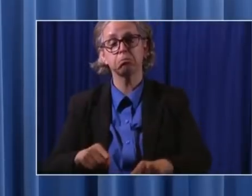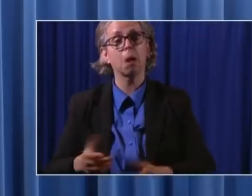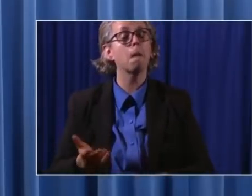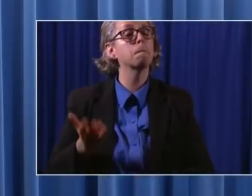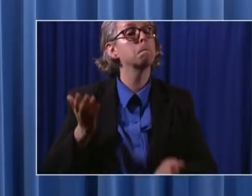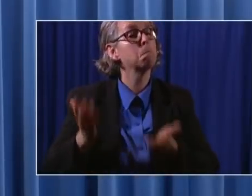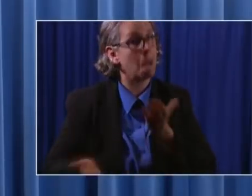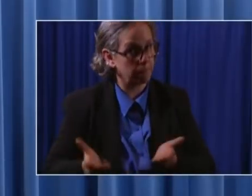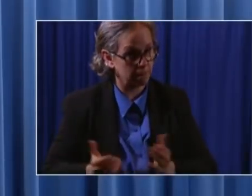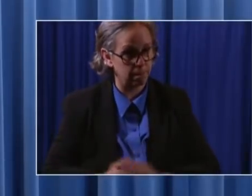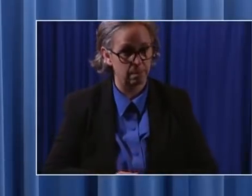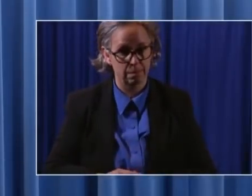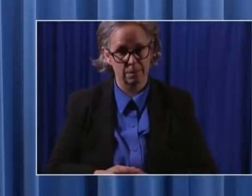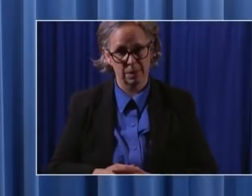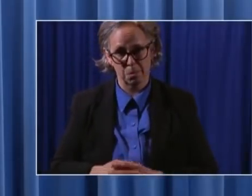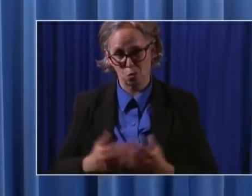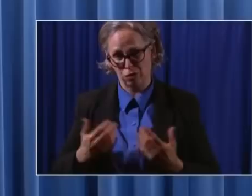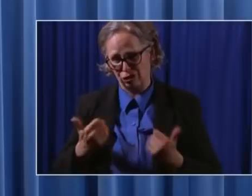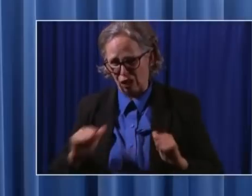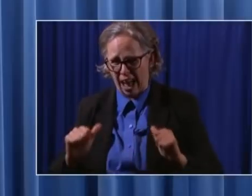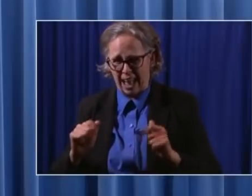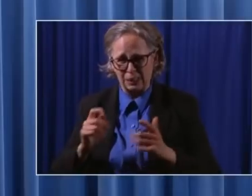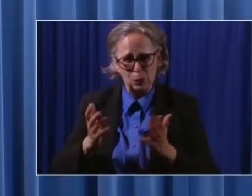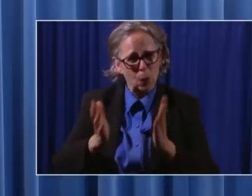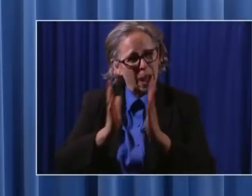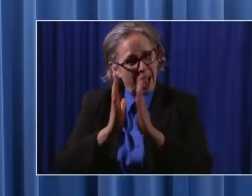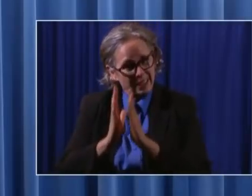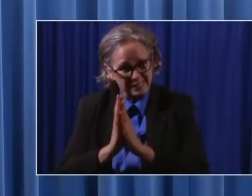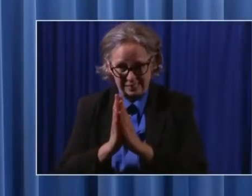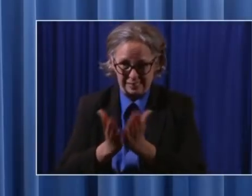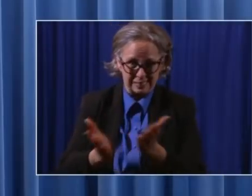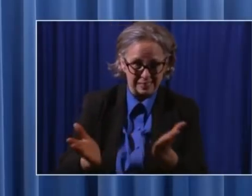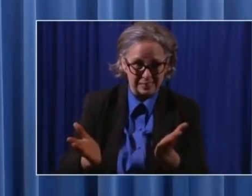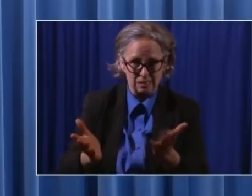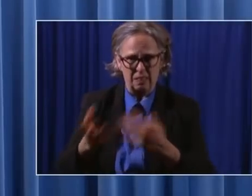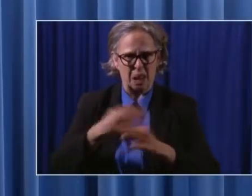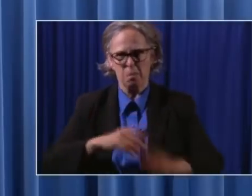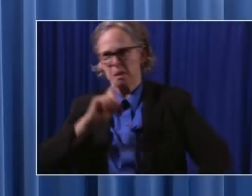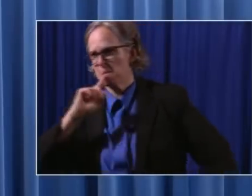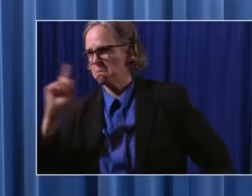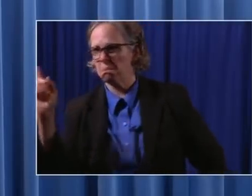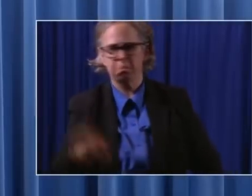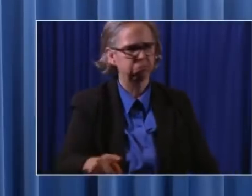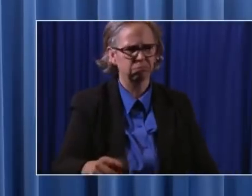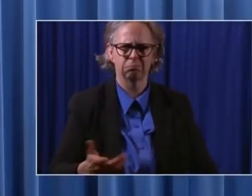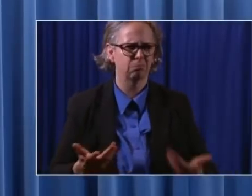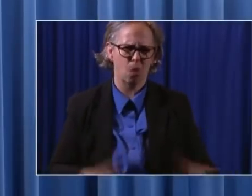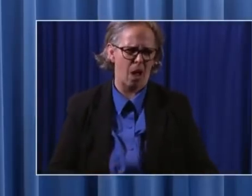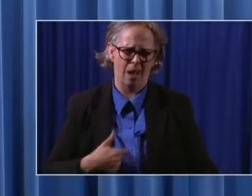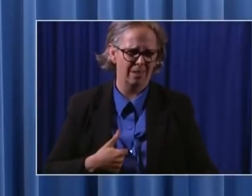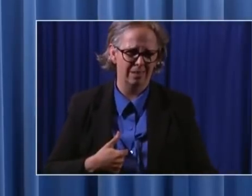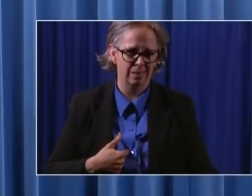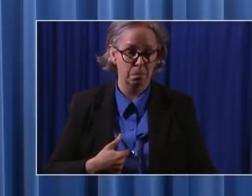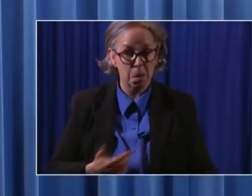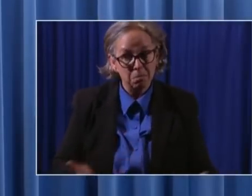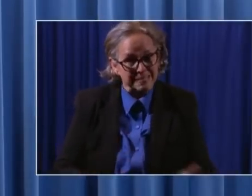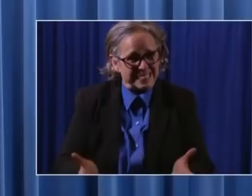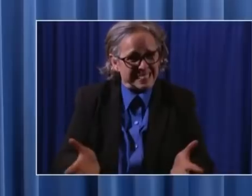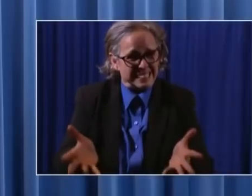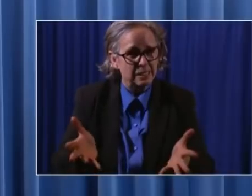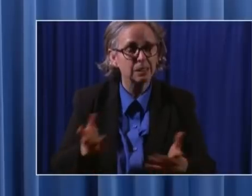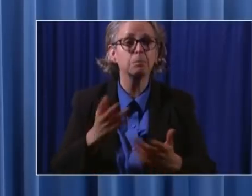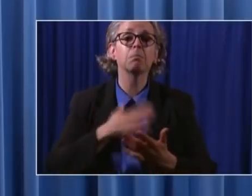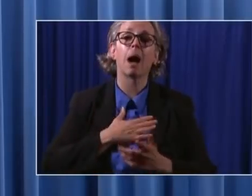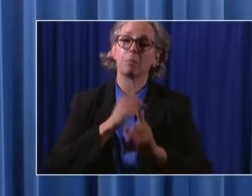people rather be asked than rather be told. And the bottom line is how many people